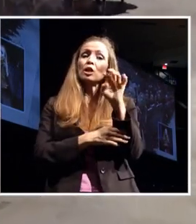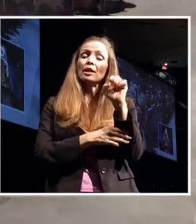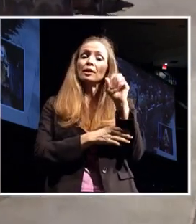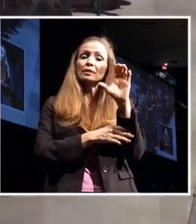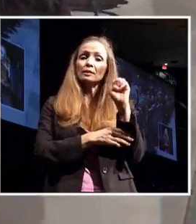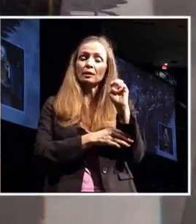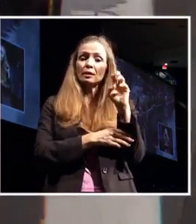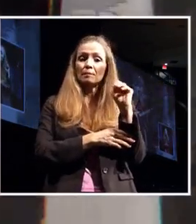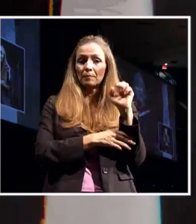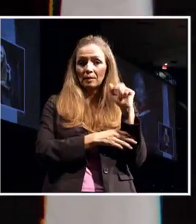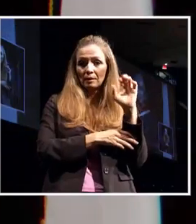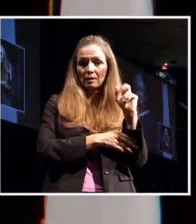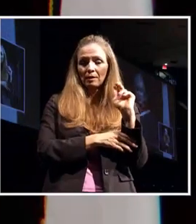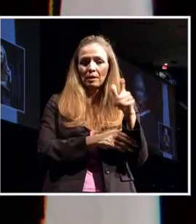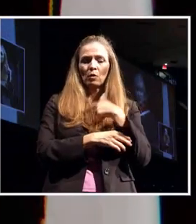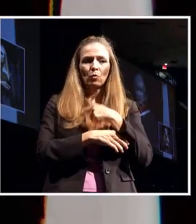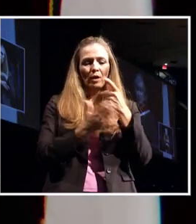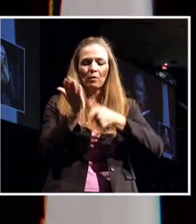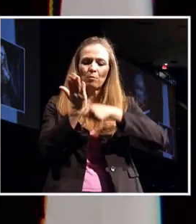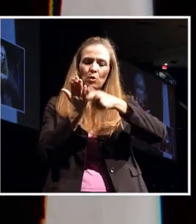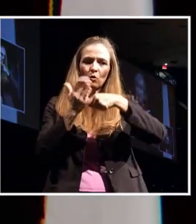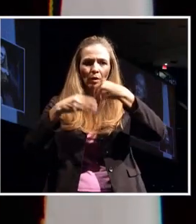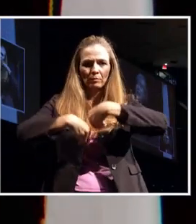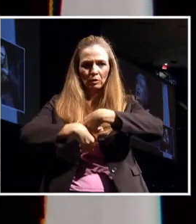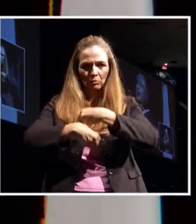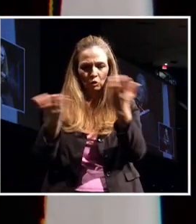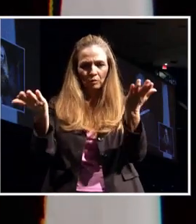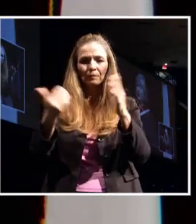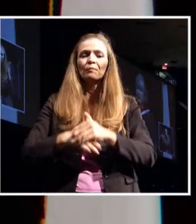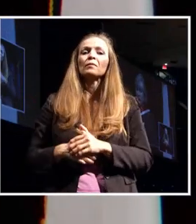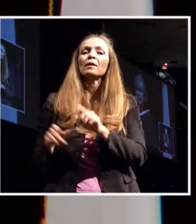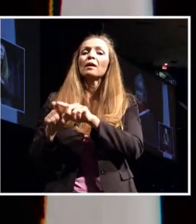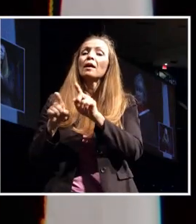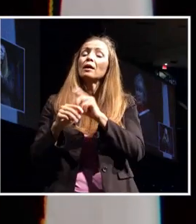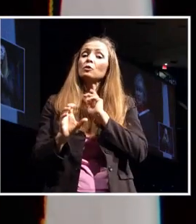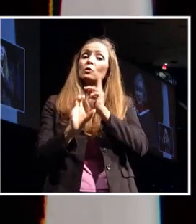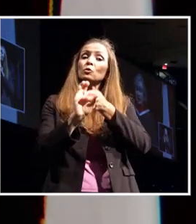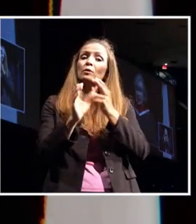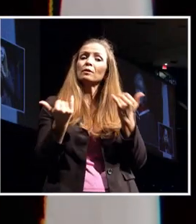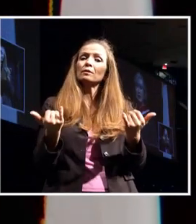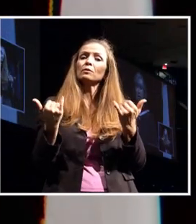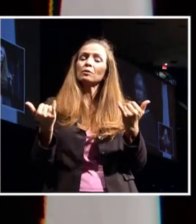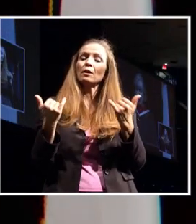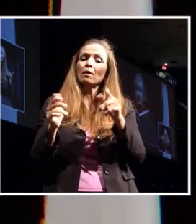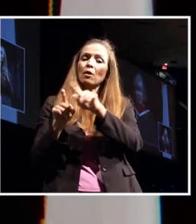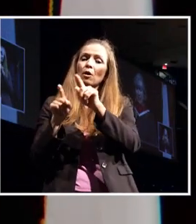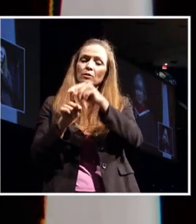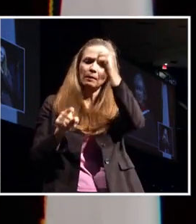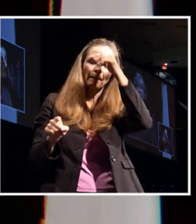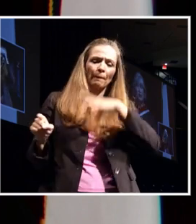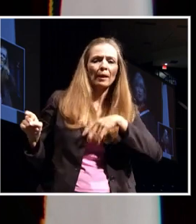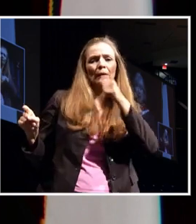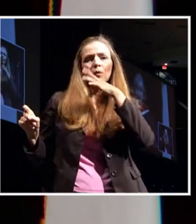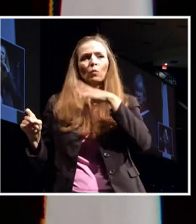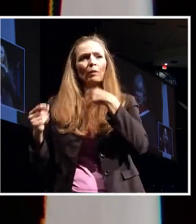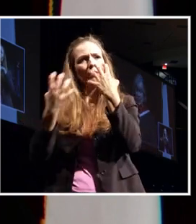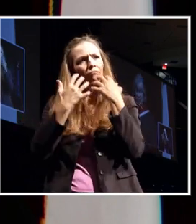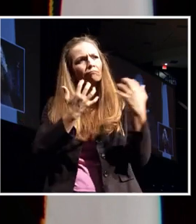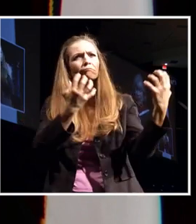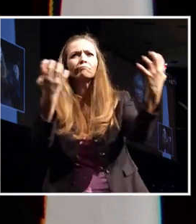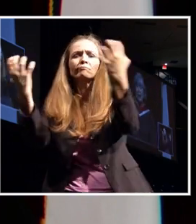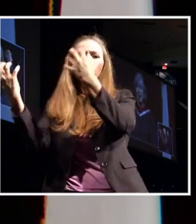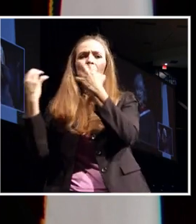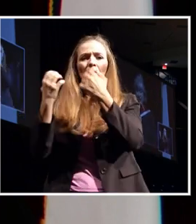in today's special event with program distribution. And joining us tonight also are men and women surrounding